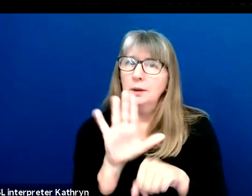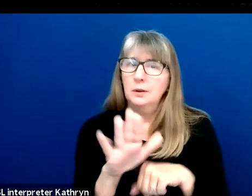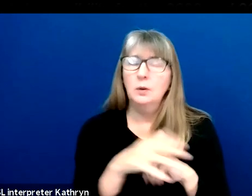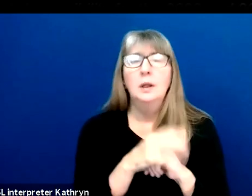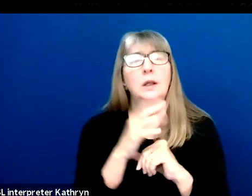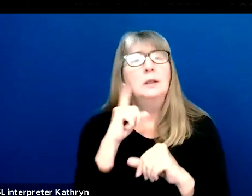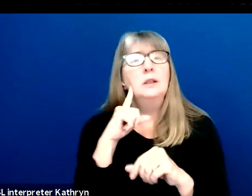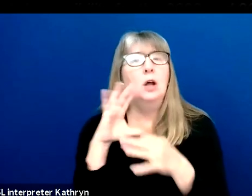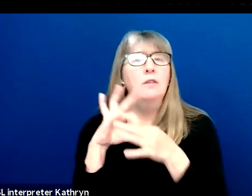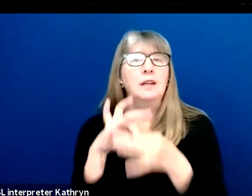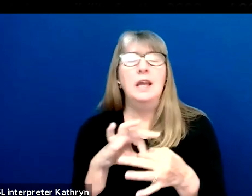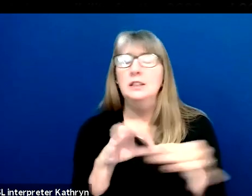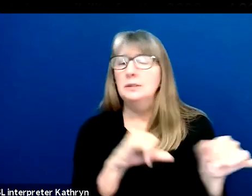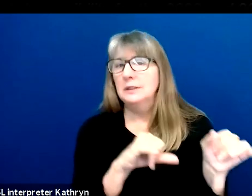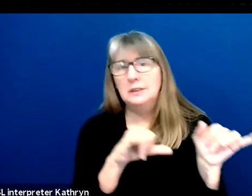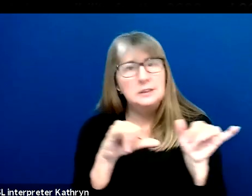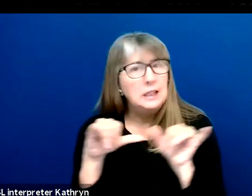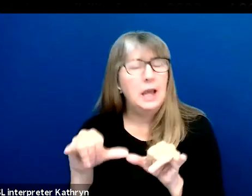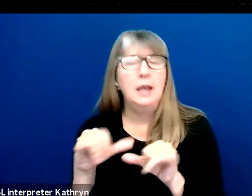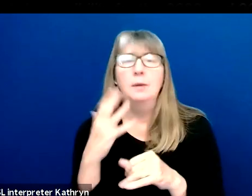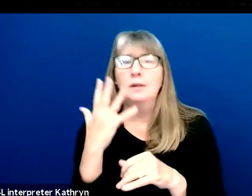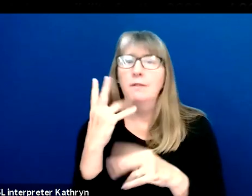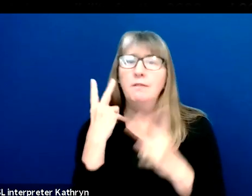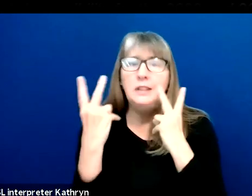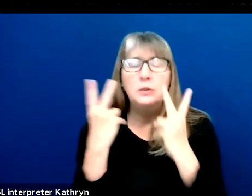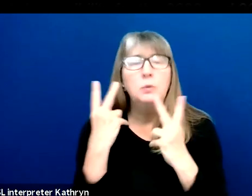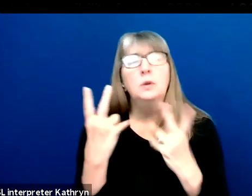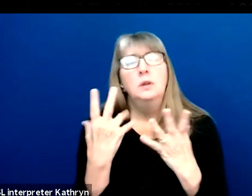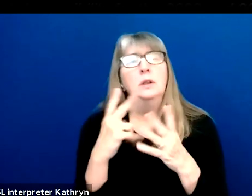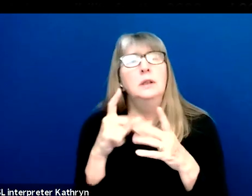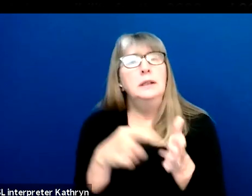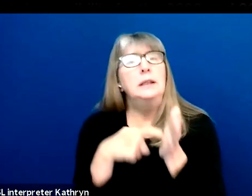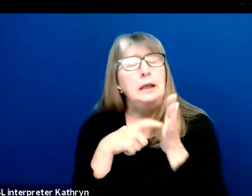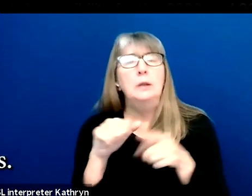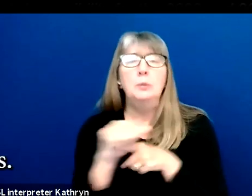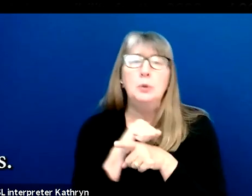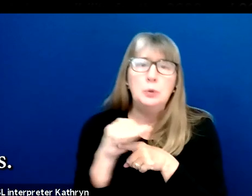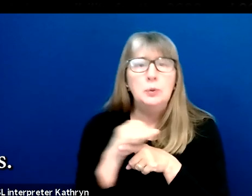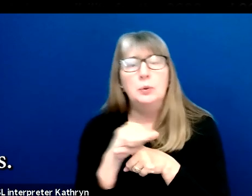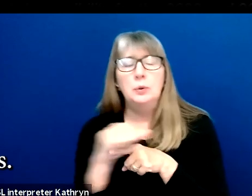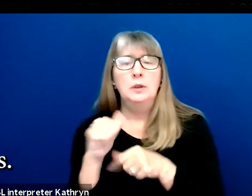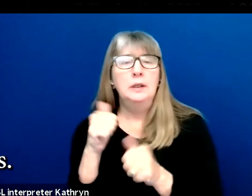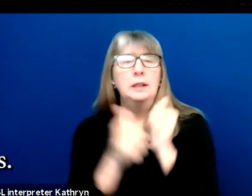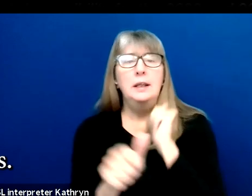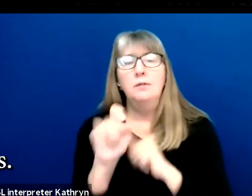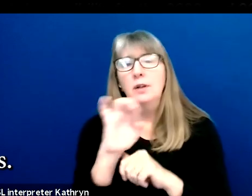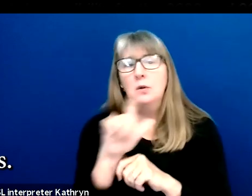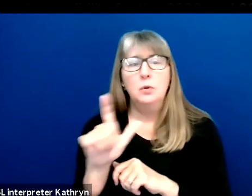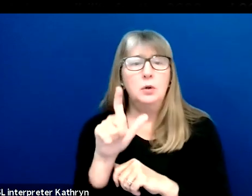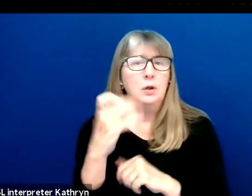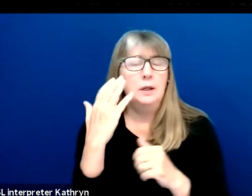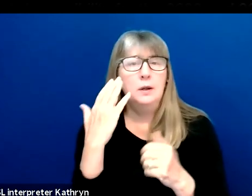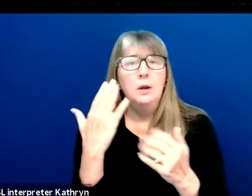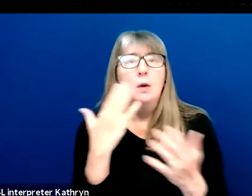same. It takes effort and practice. And no single tool can sonify everything well, so you need a constellation of